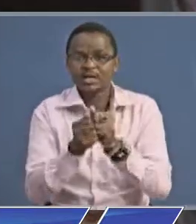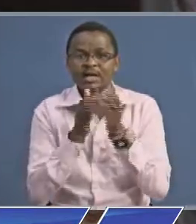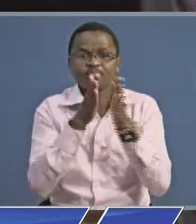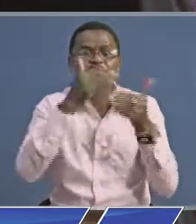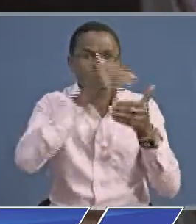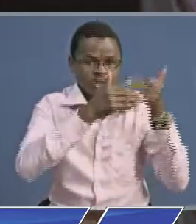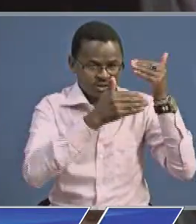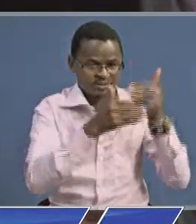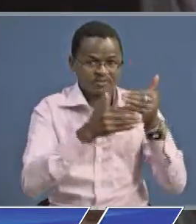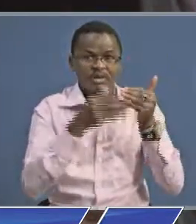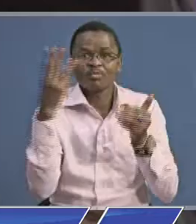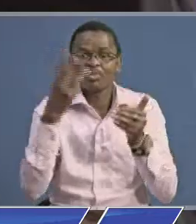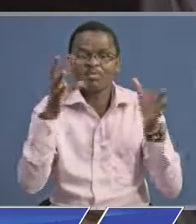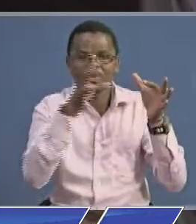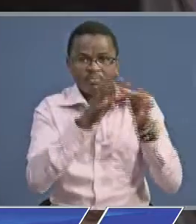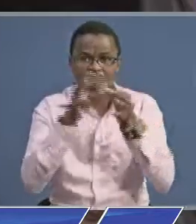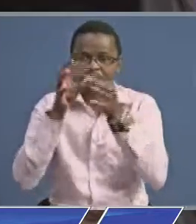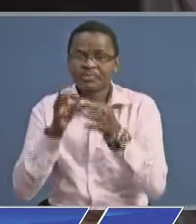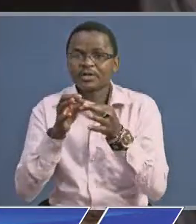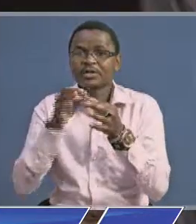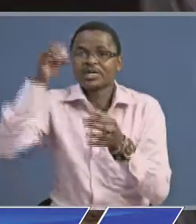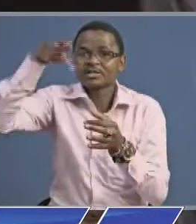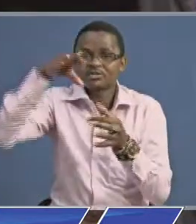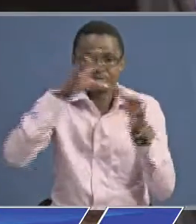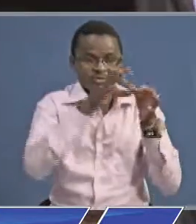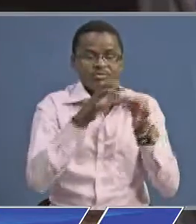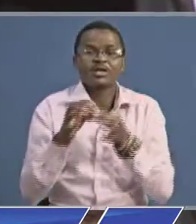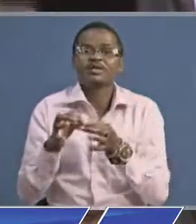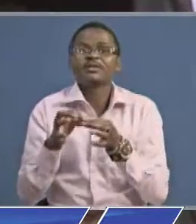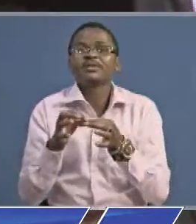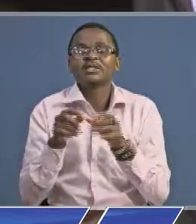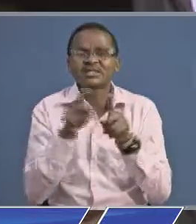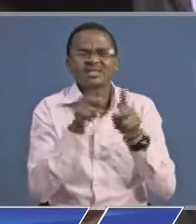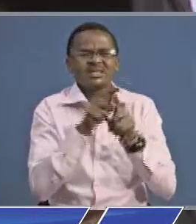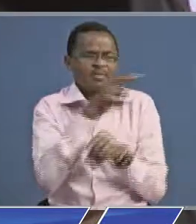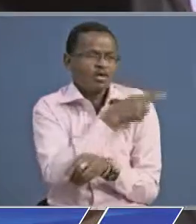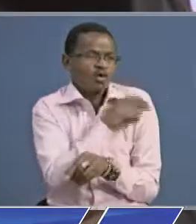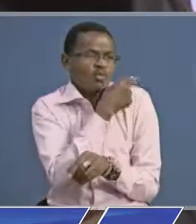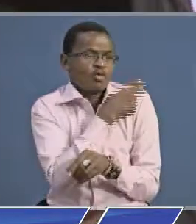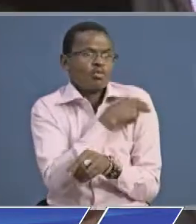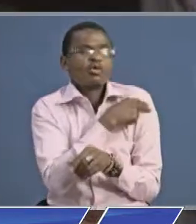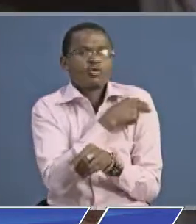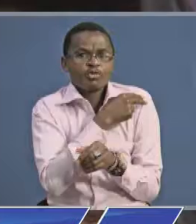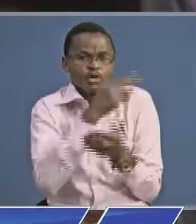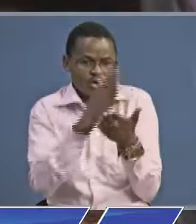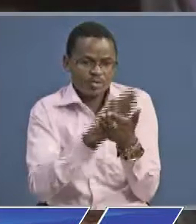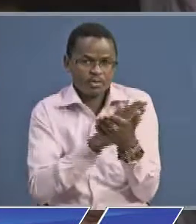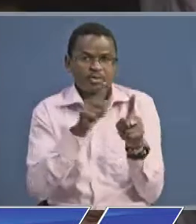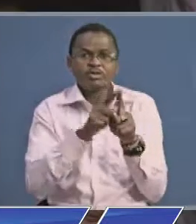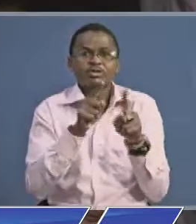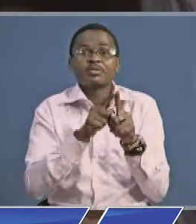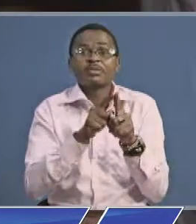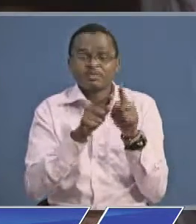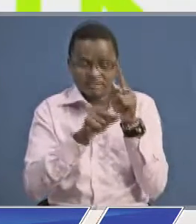barabara zijengwe, maji tuunganishe, sitima tuunganishe, mambo ya hospitali iboreshwe na dunia ya